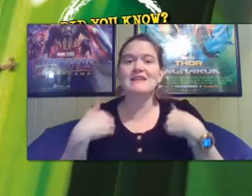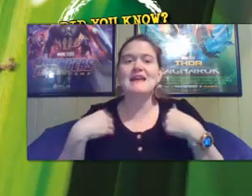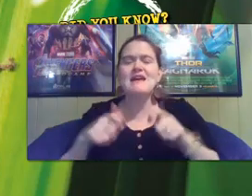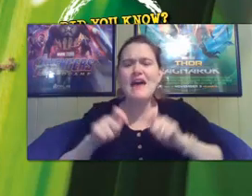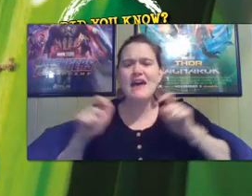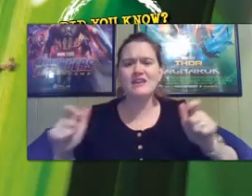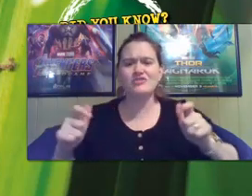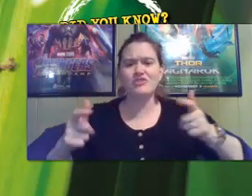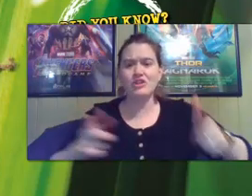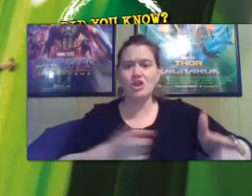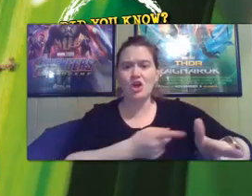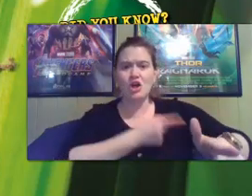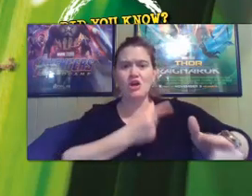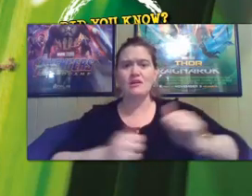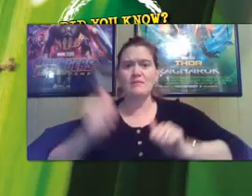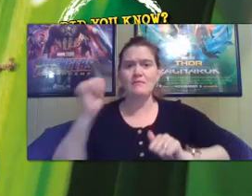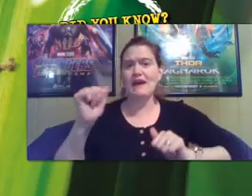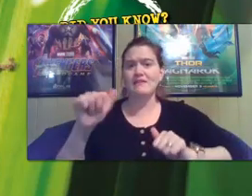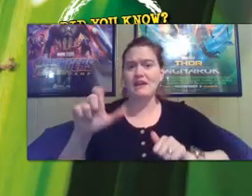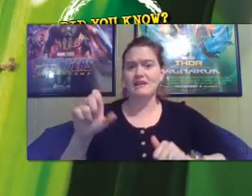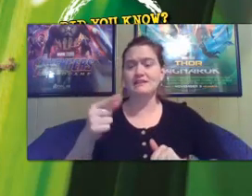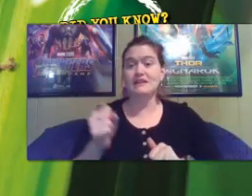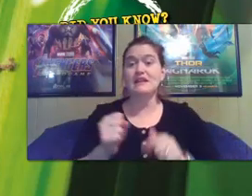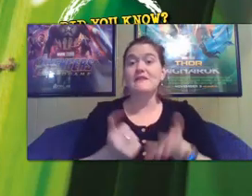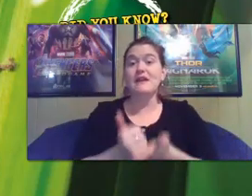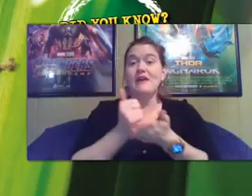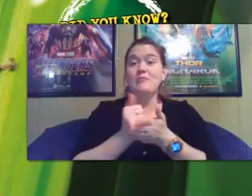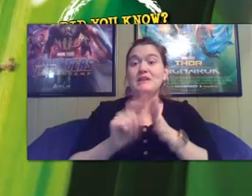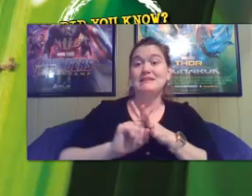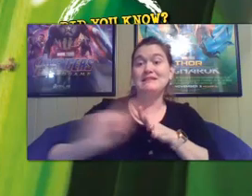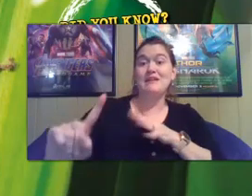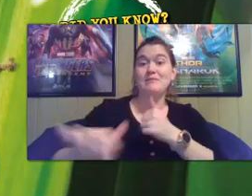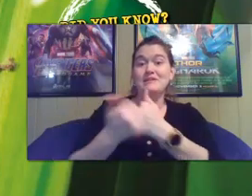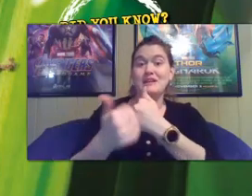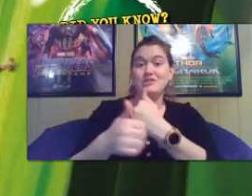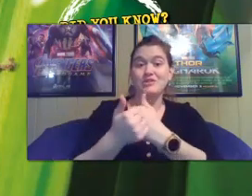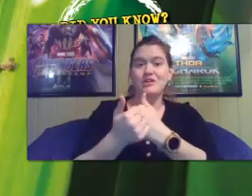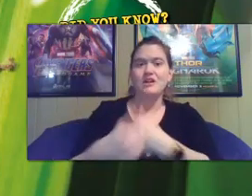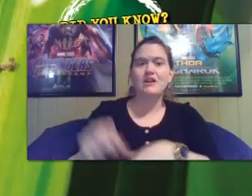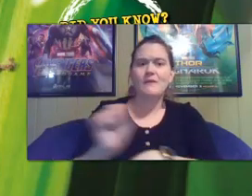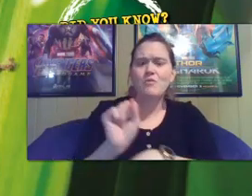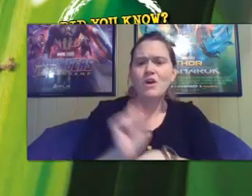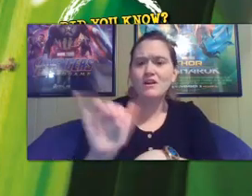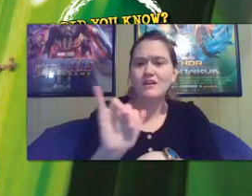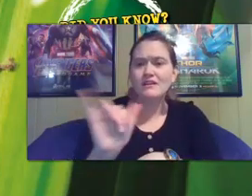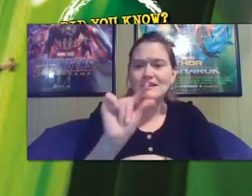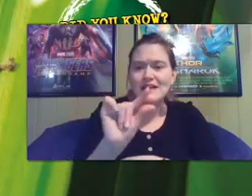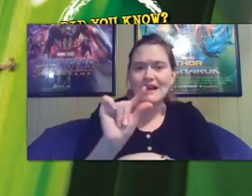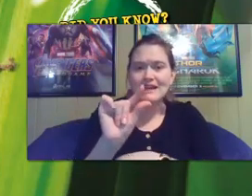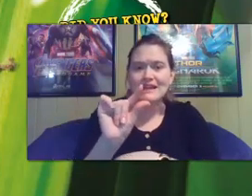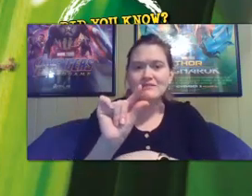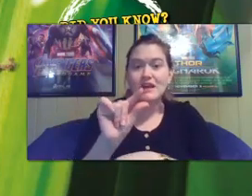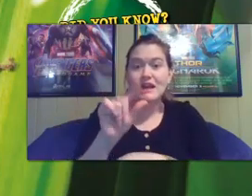grasshopper has extra long back legs that help it escape danger. They work